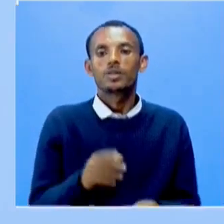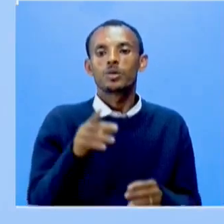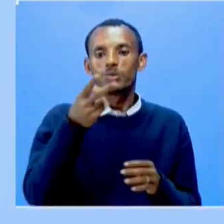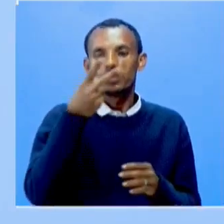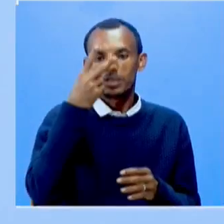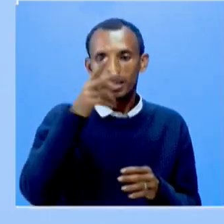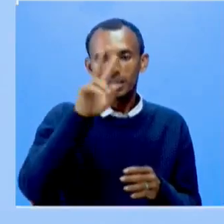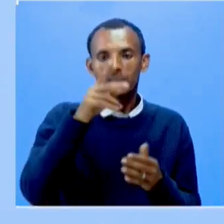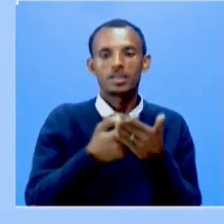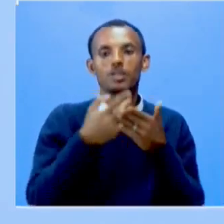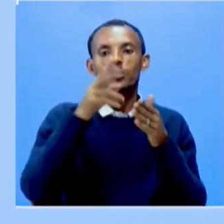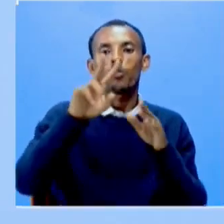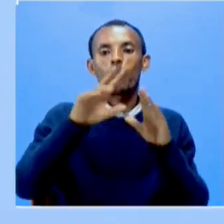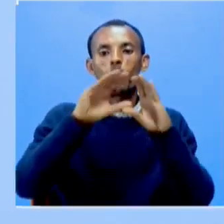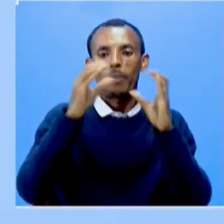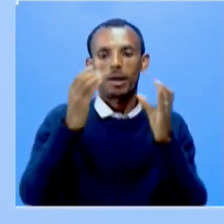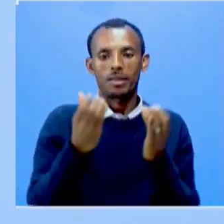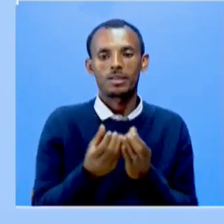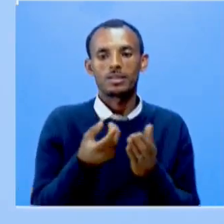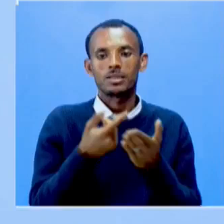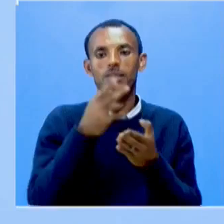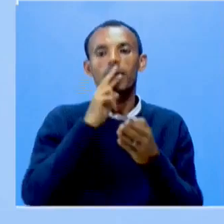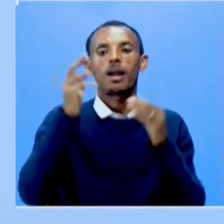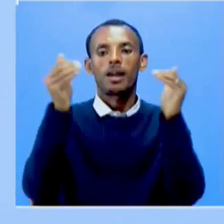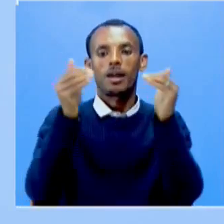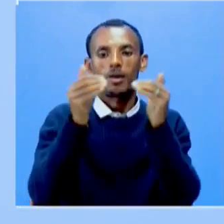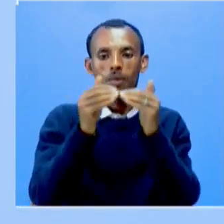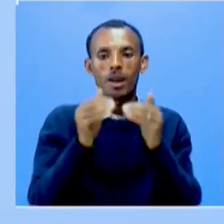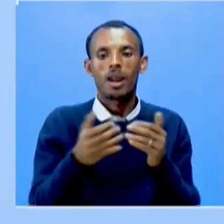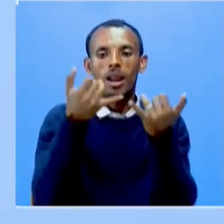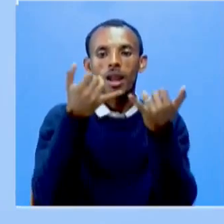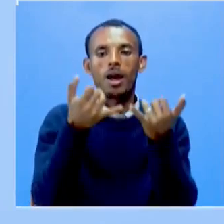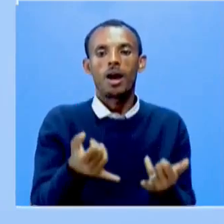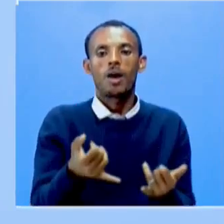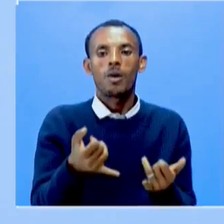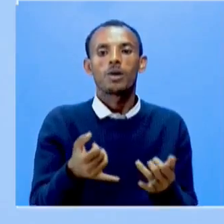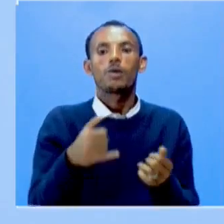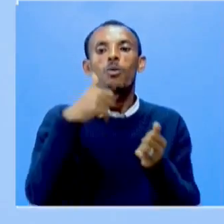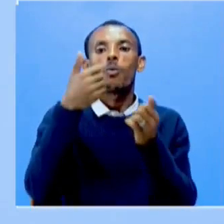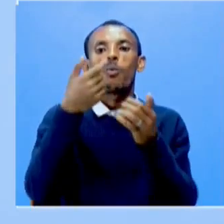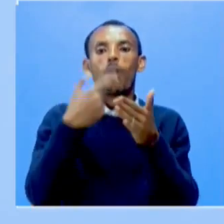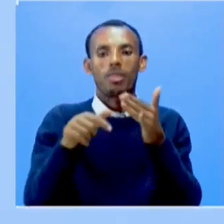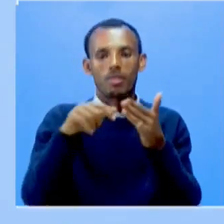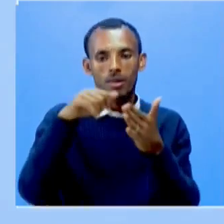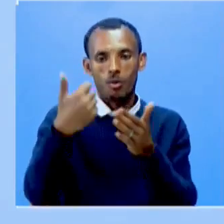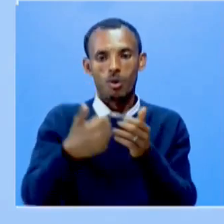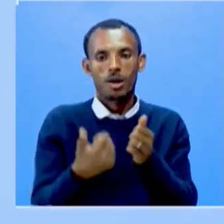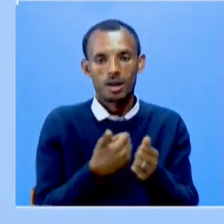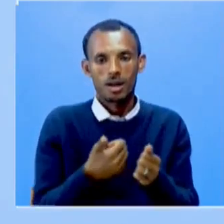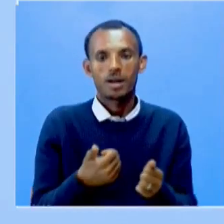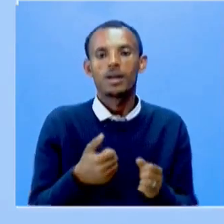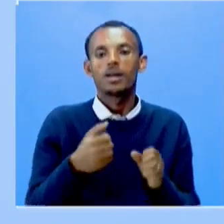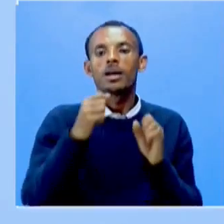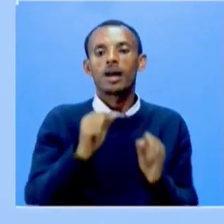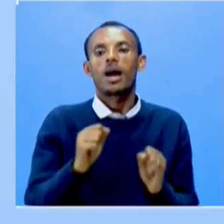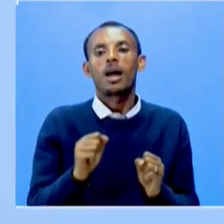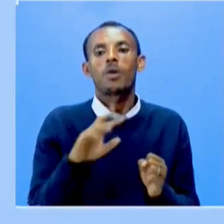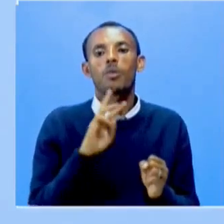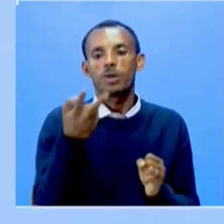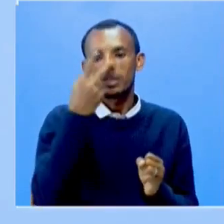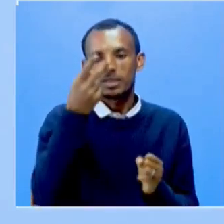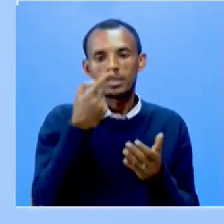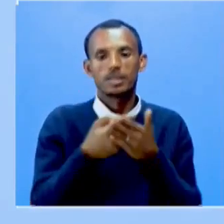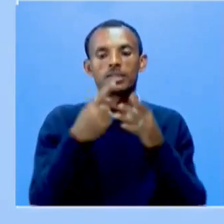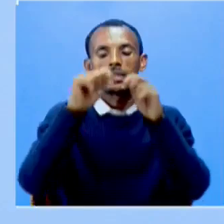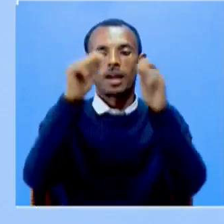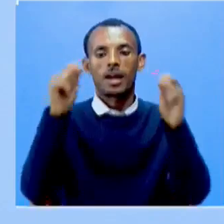two are congruent. So now in what order can we fit this triangle on this one?